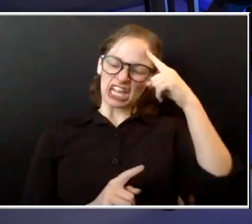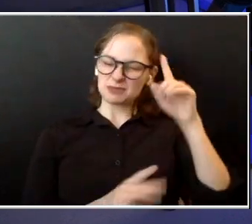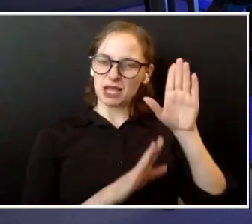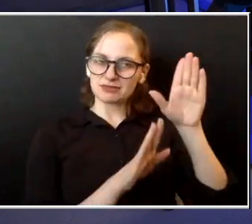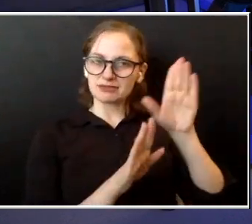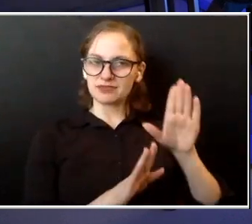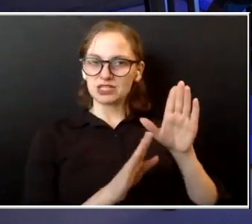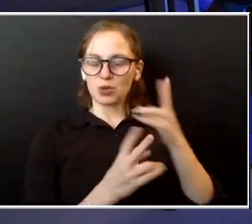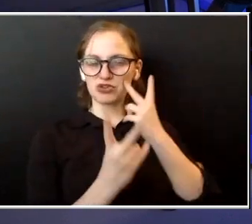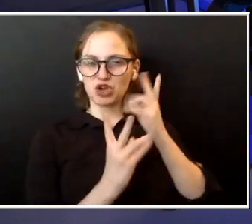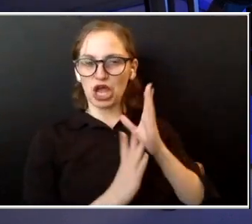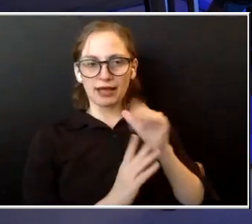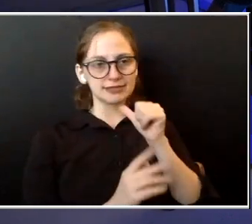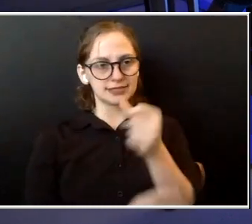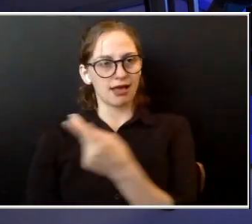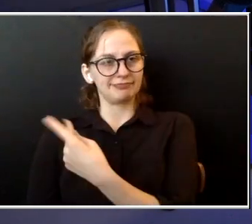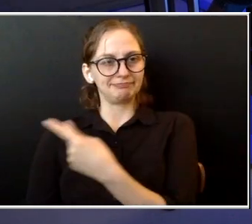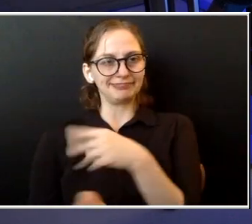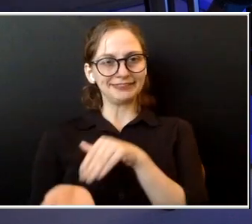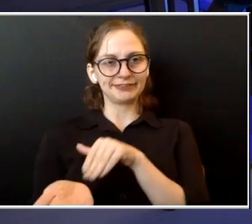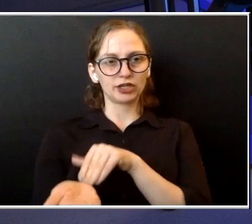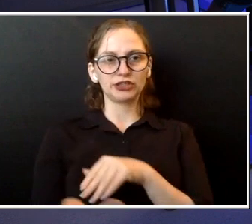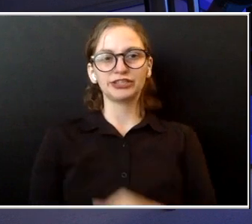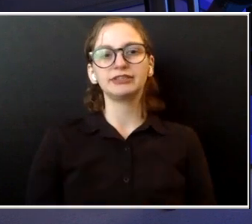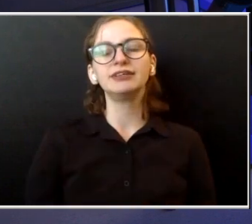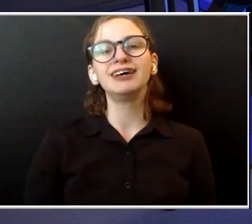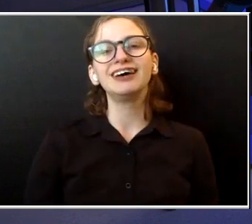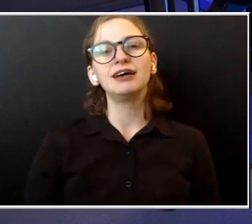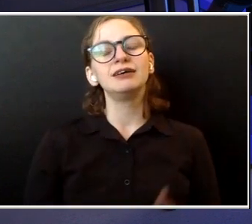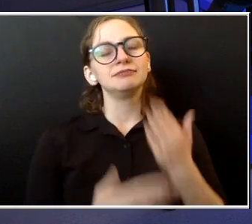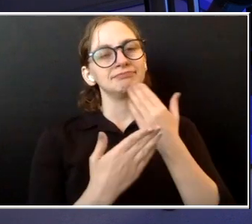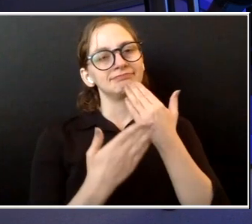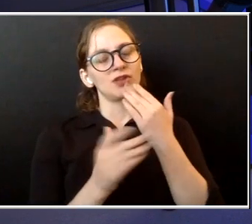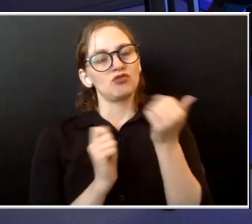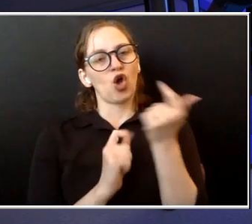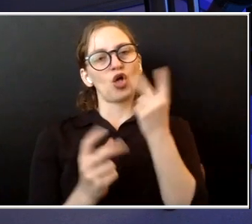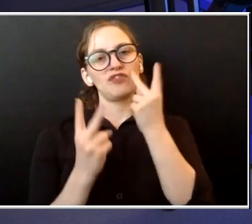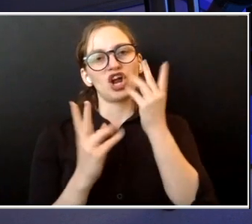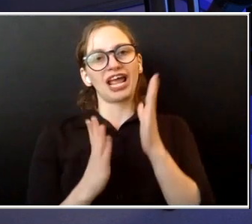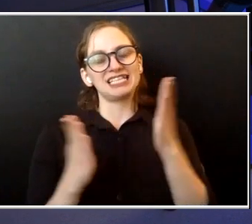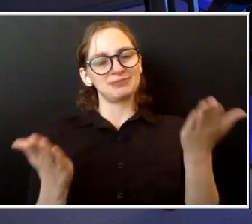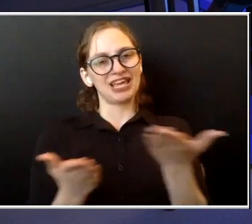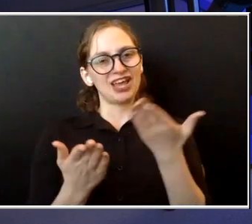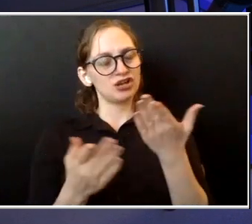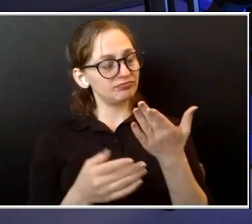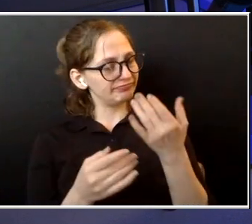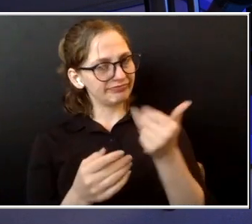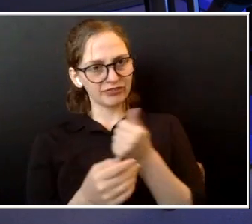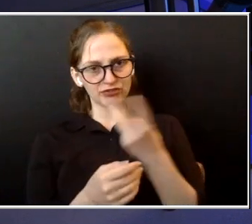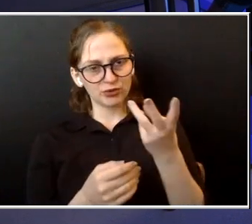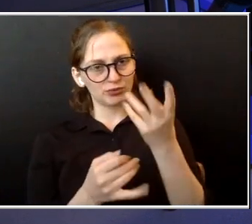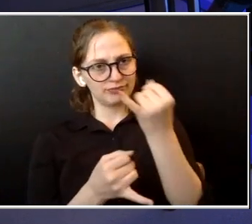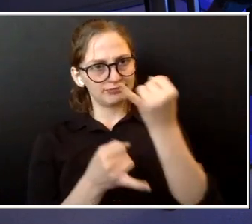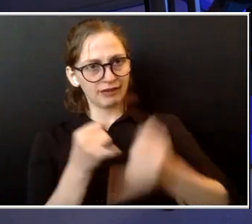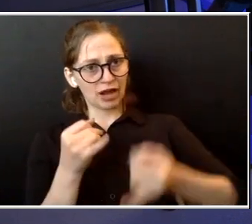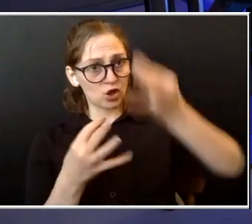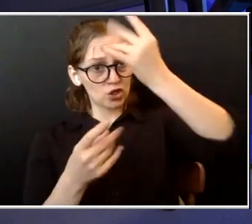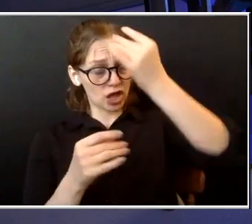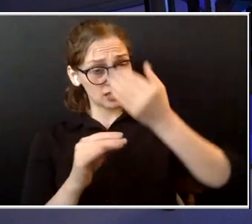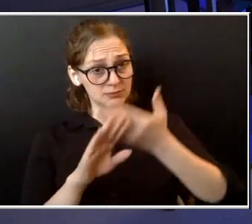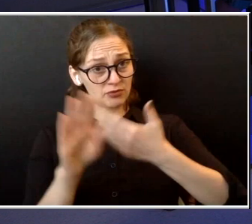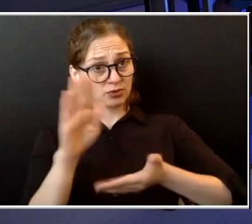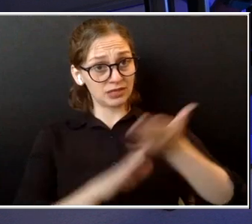And I am really grateful to all of our guests for being here. I'd like to get a few final thoughts before we go. Steve. Thank